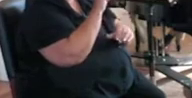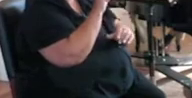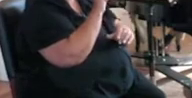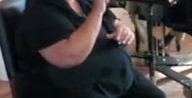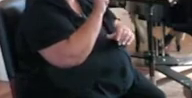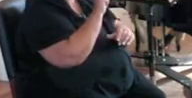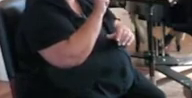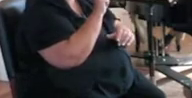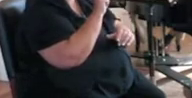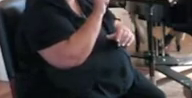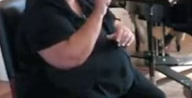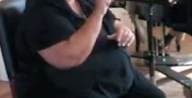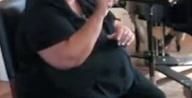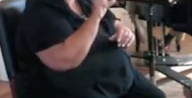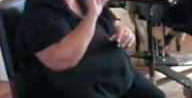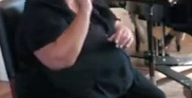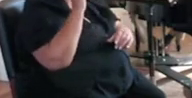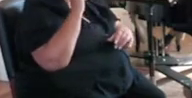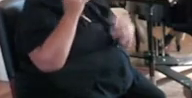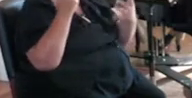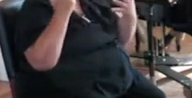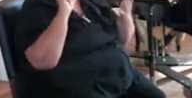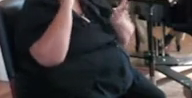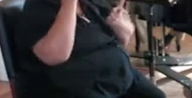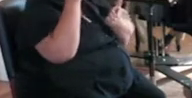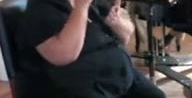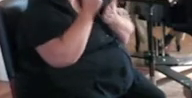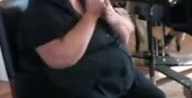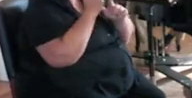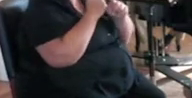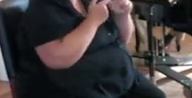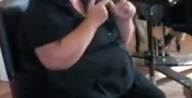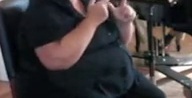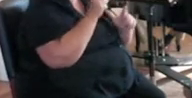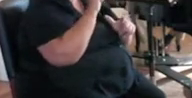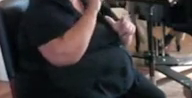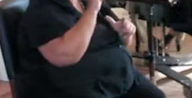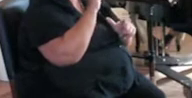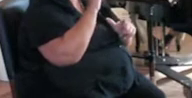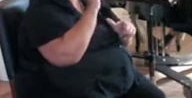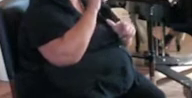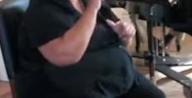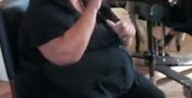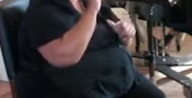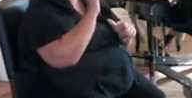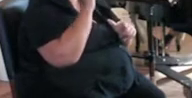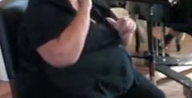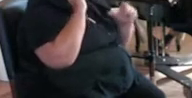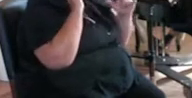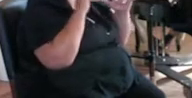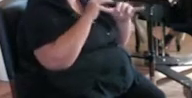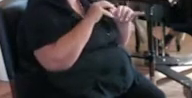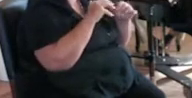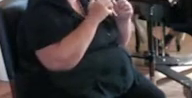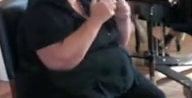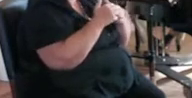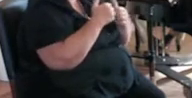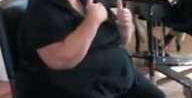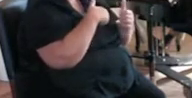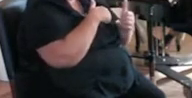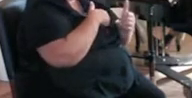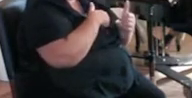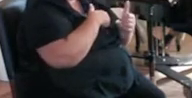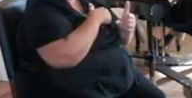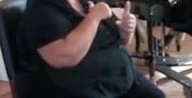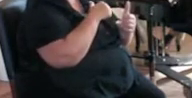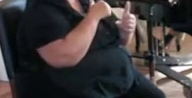is already graduated from Illa Seminary, and she'll be gathering here with us, not here, sorry,